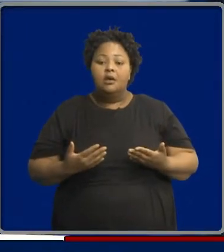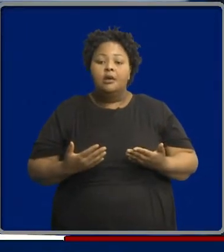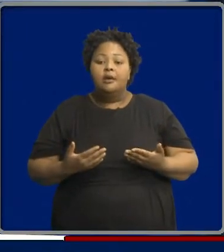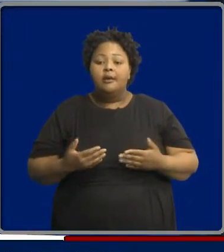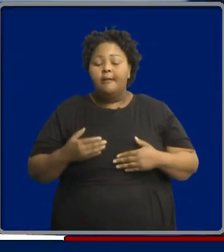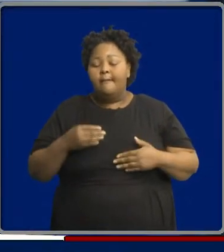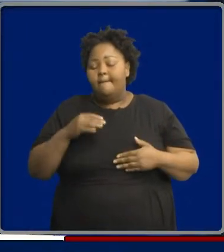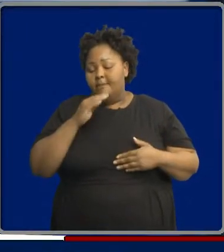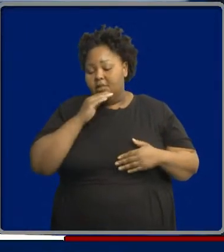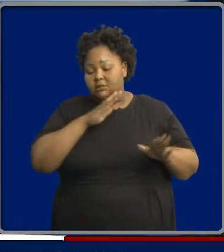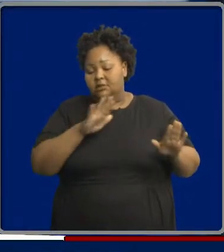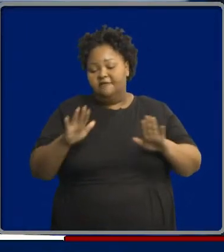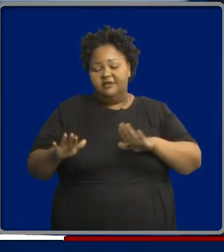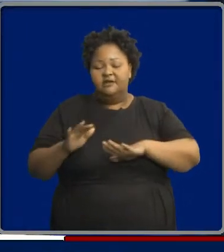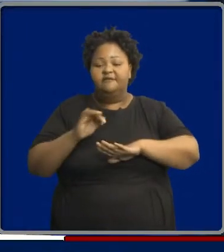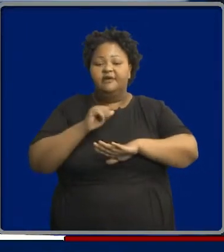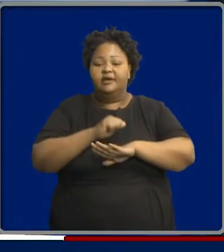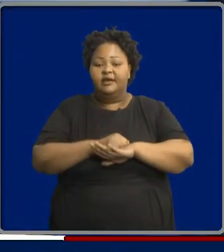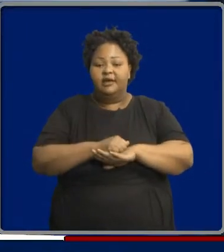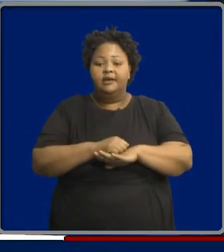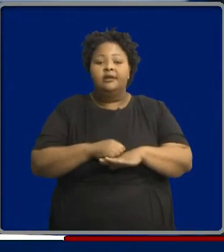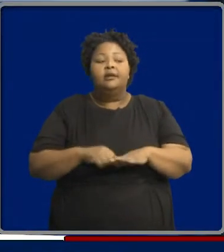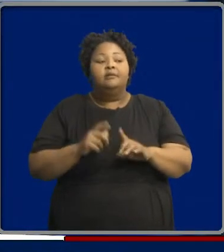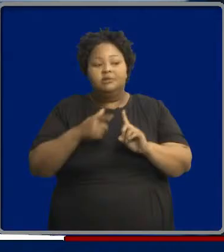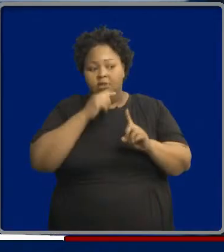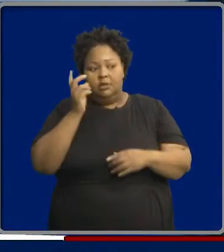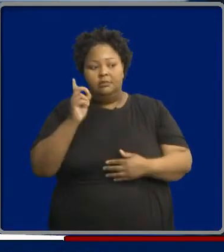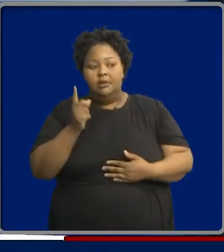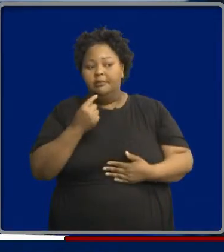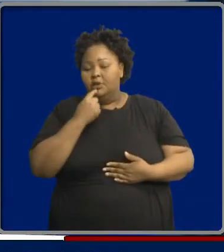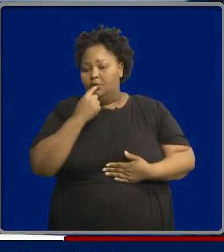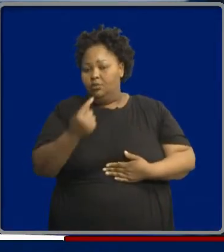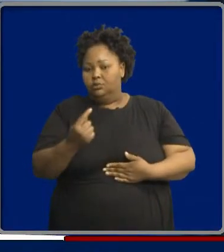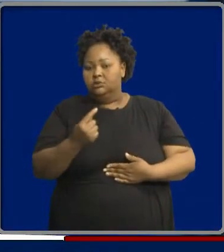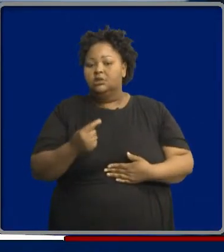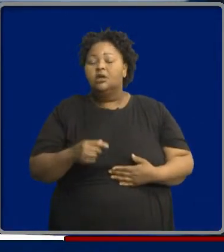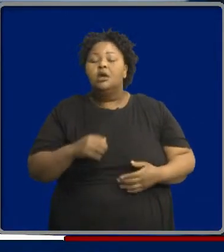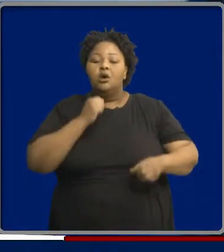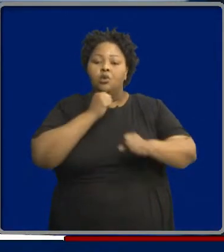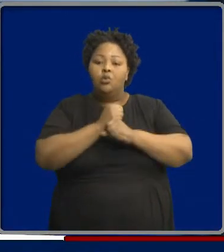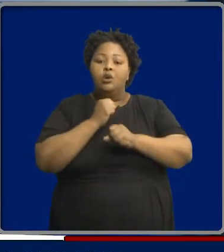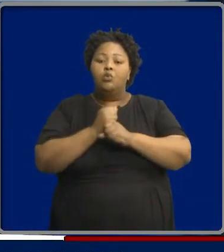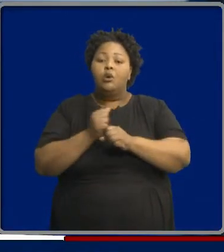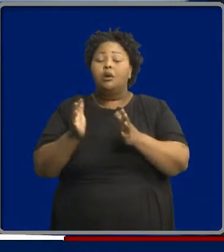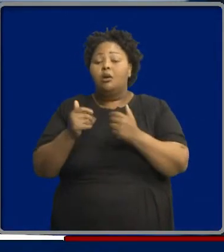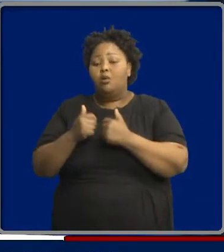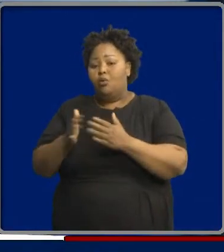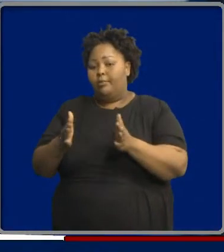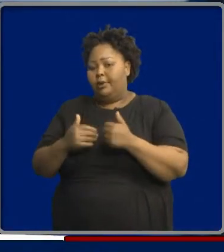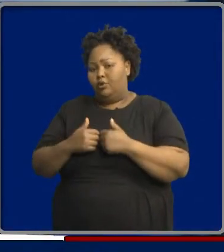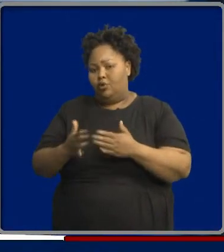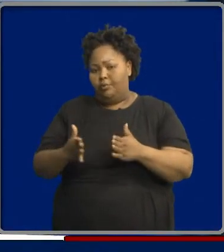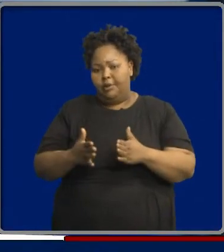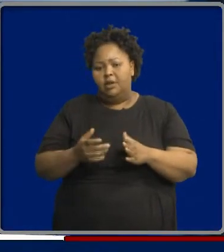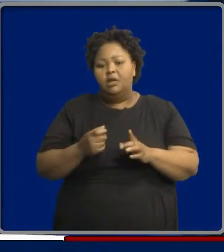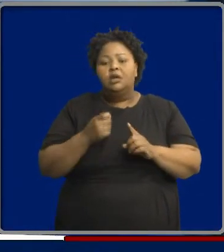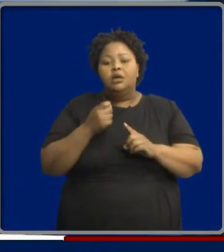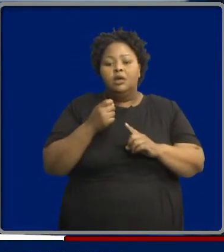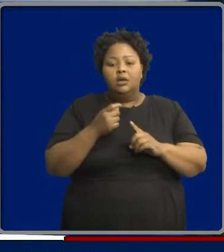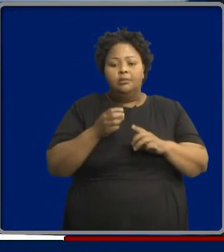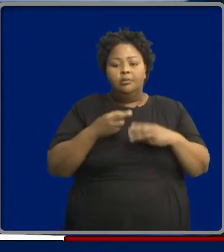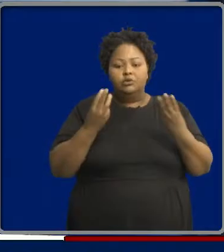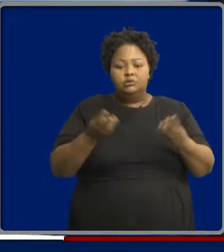Eswatini CEO Ina Dlamini says job creation and private sector production locally will slow